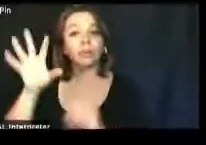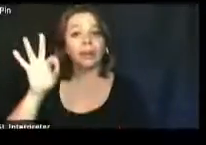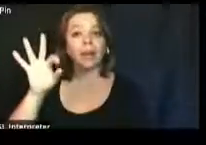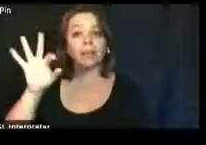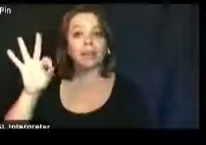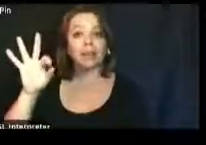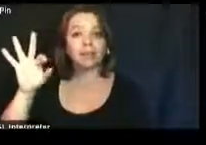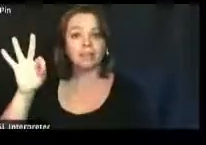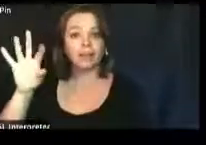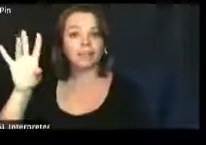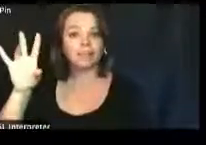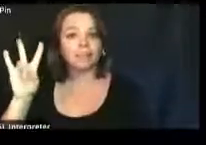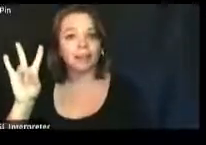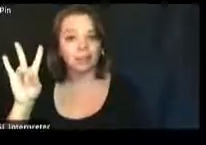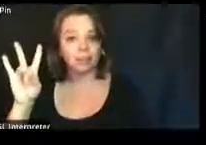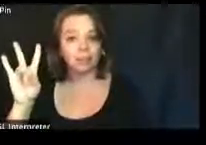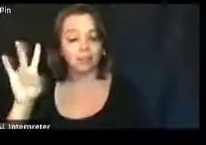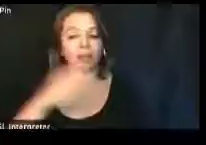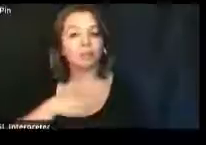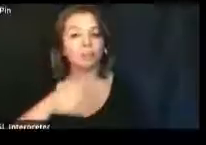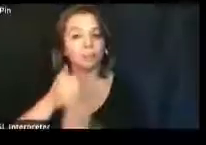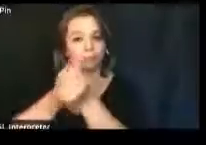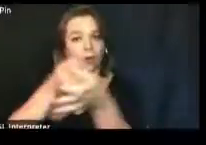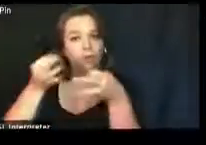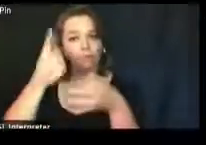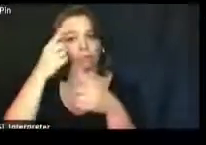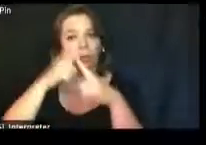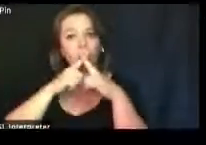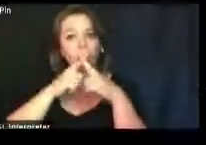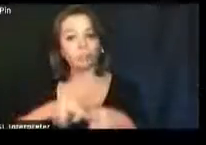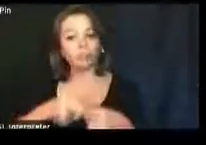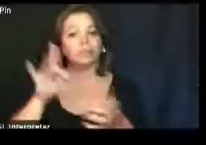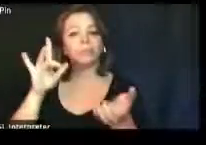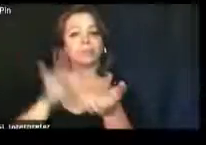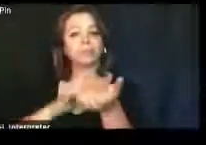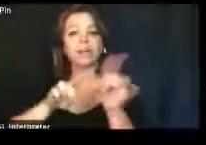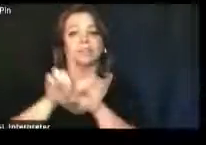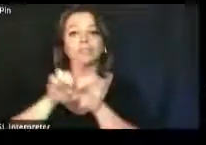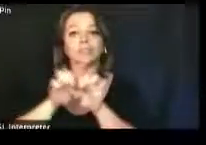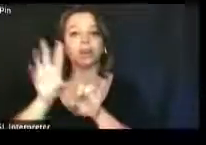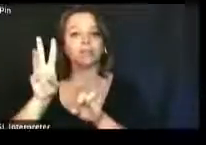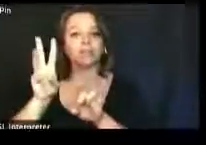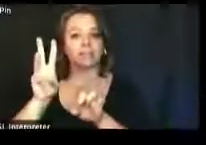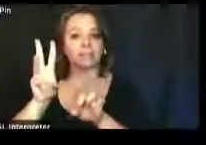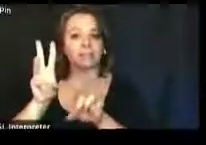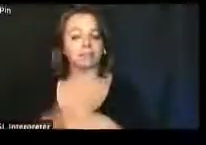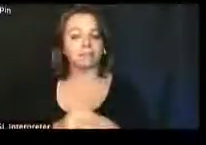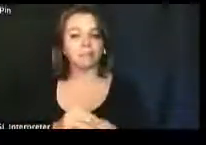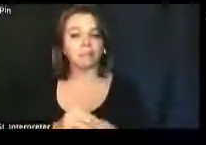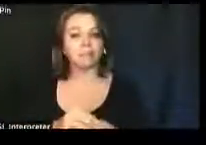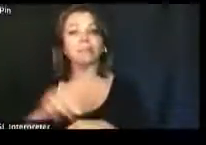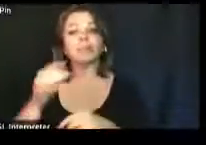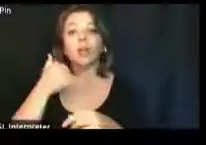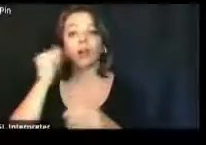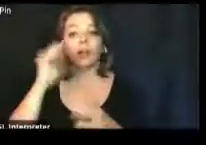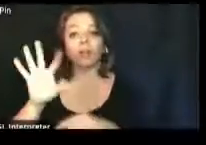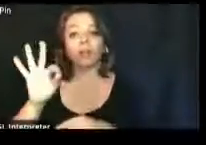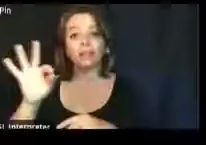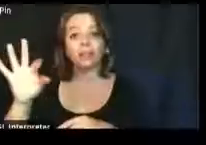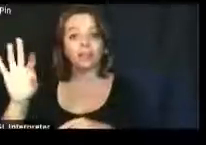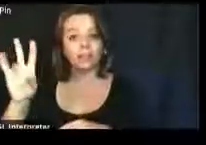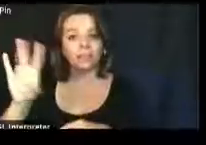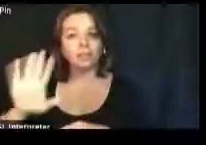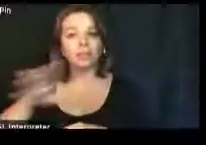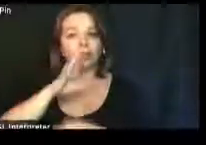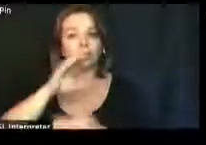9997. If you'll please follow the prompts to unmute by pressing *6 on your telephone keypad. Caller 9997, your speaker